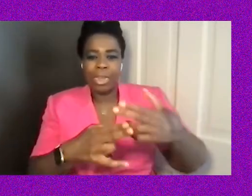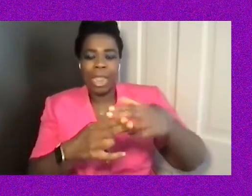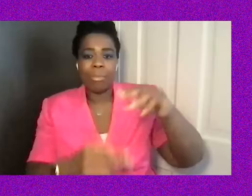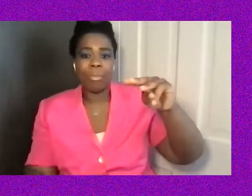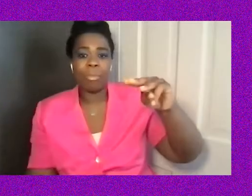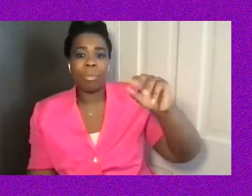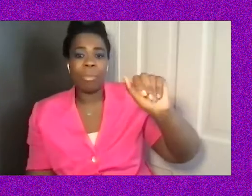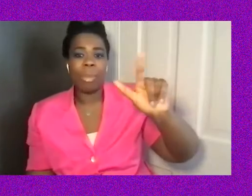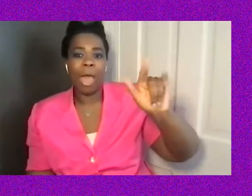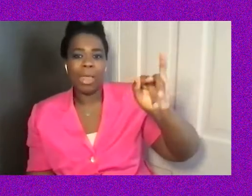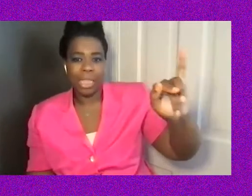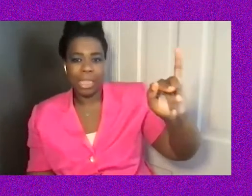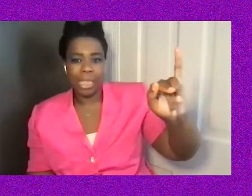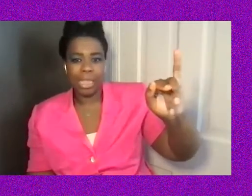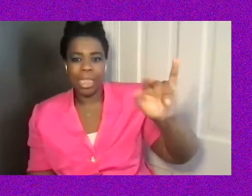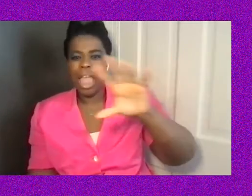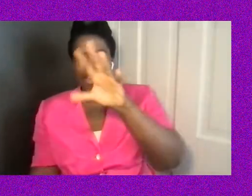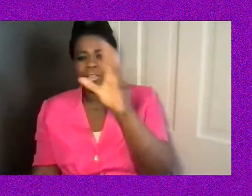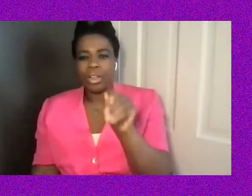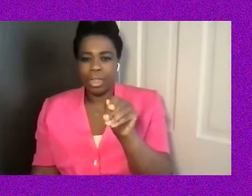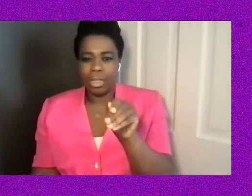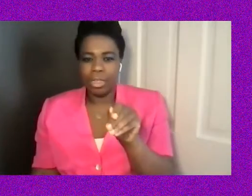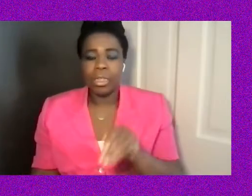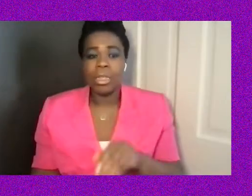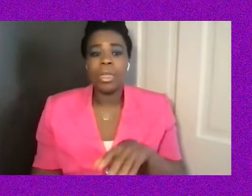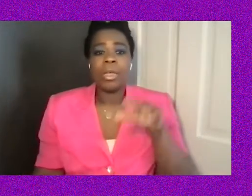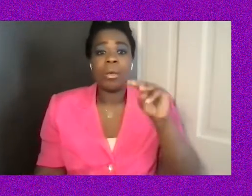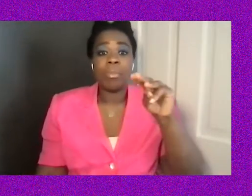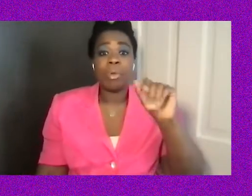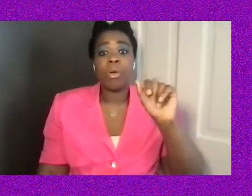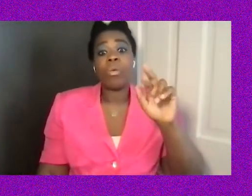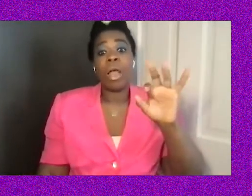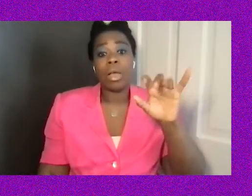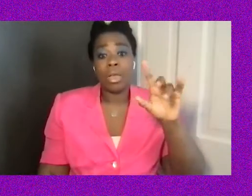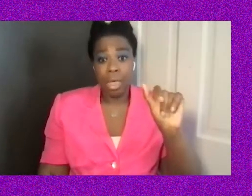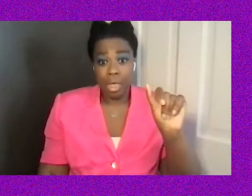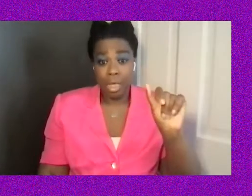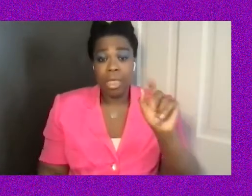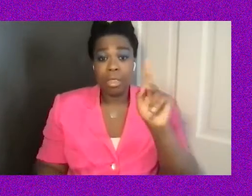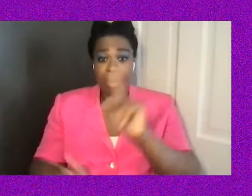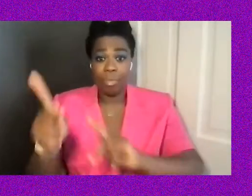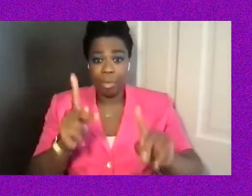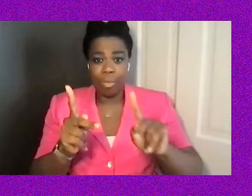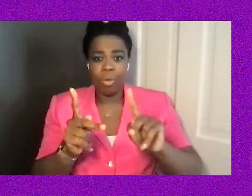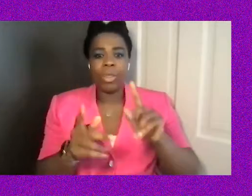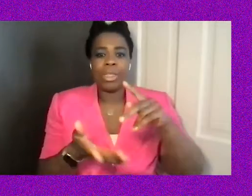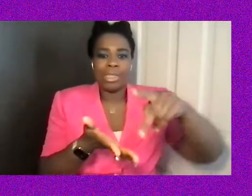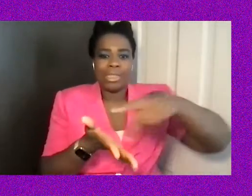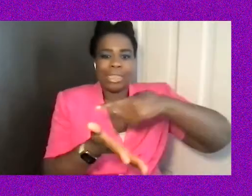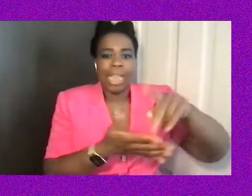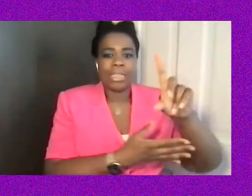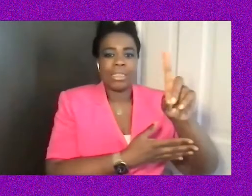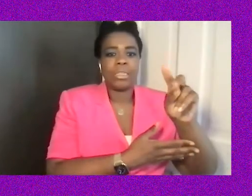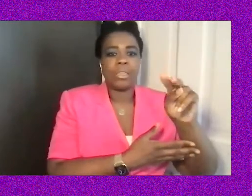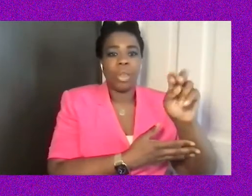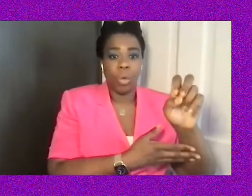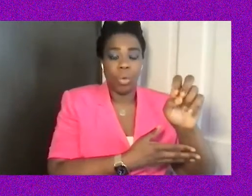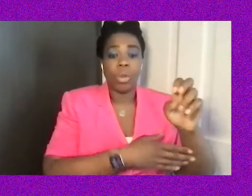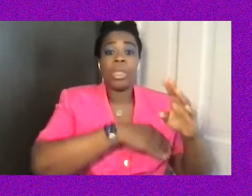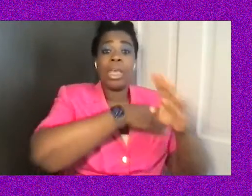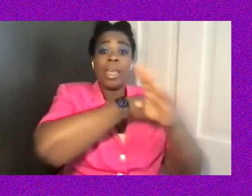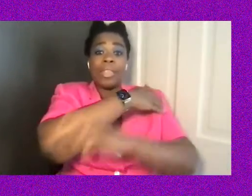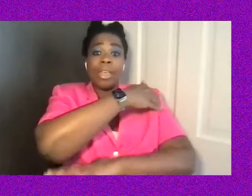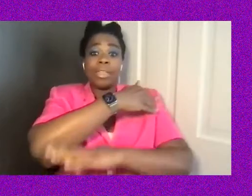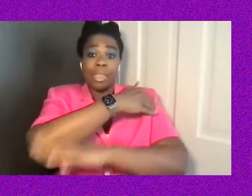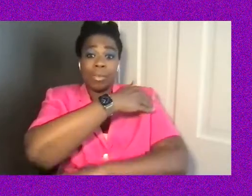that they are performing originated. Maraca are the people, Don is the dance. In the fall, they're prepping for